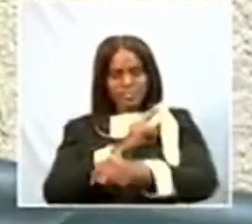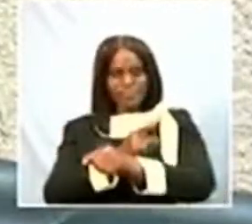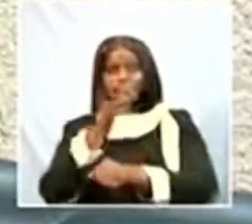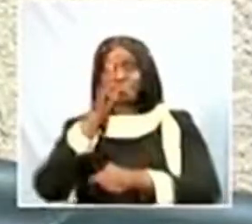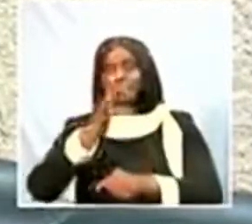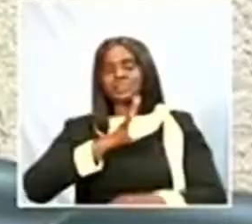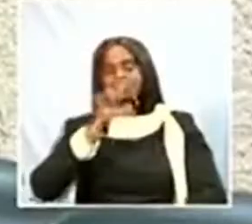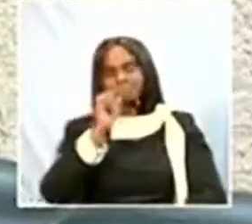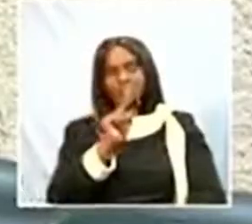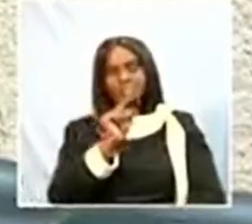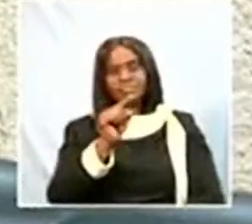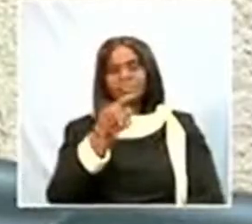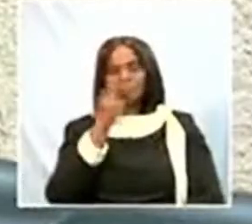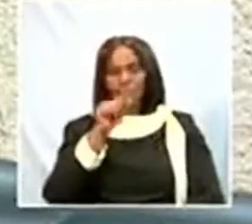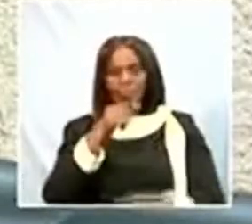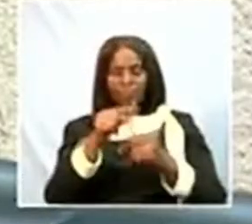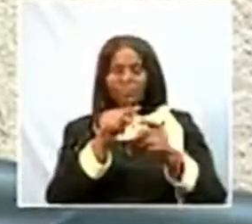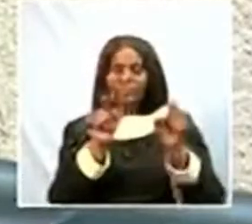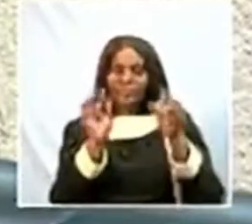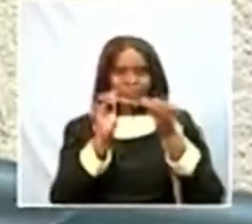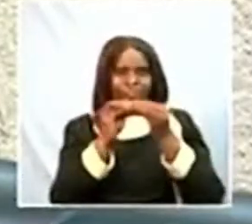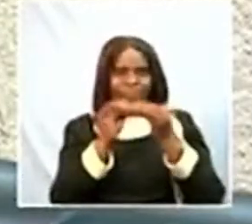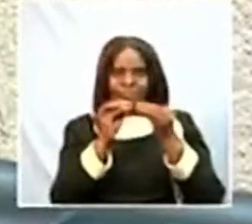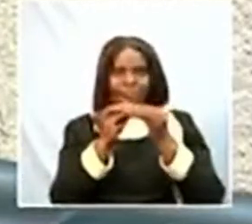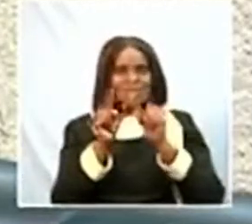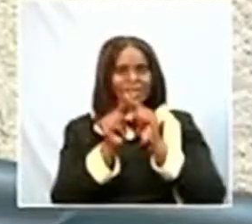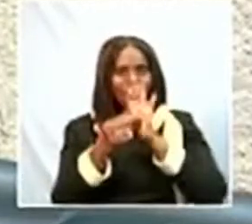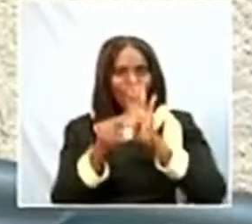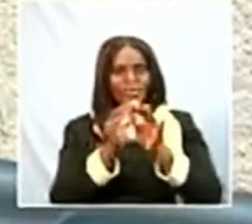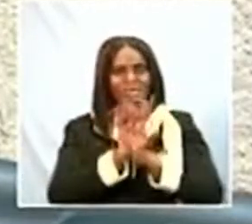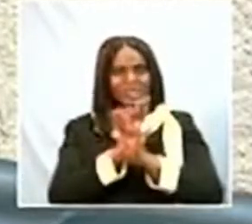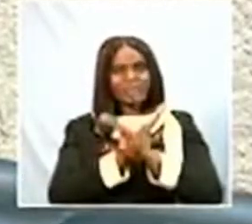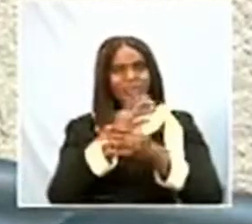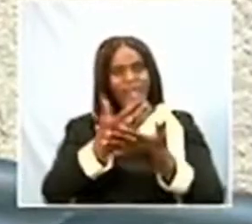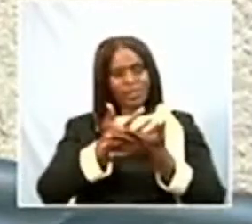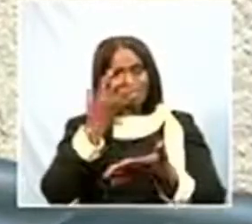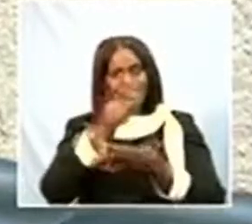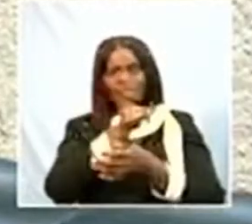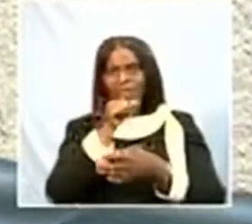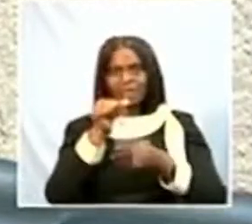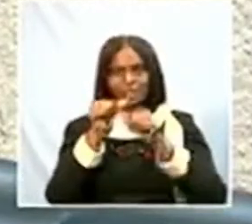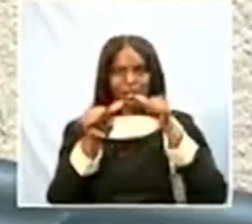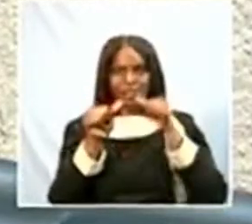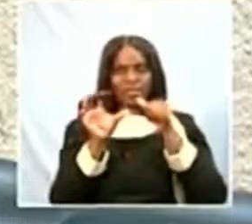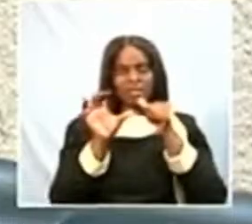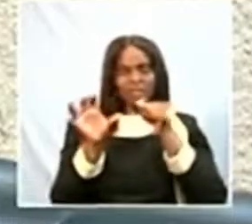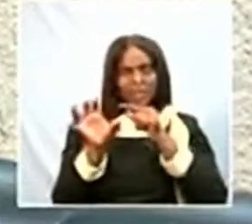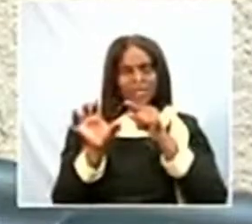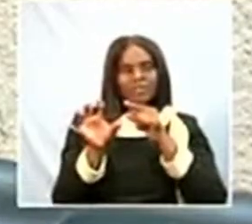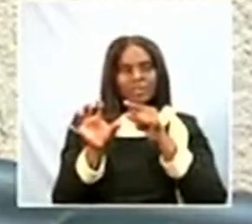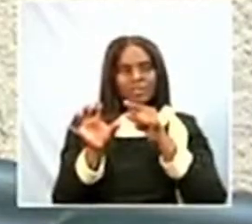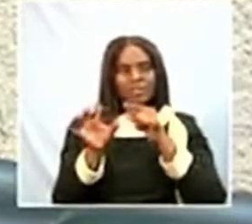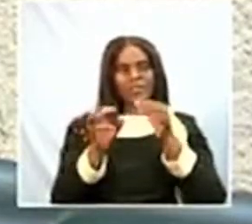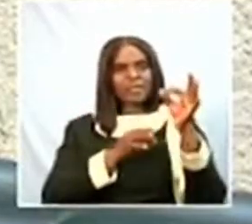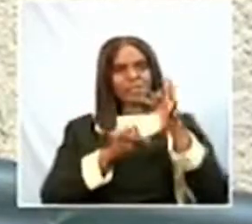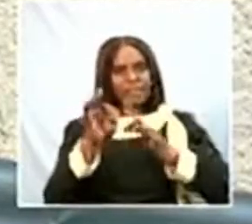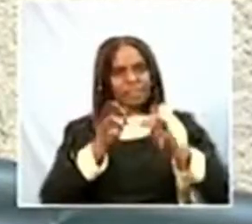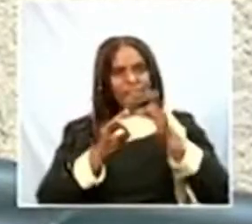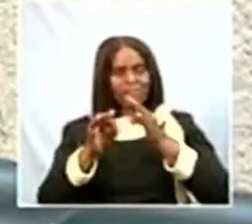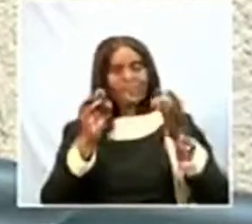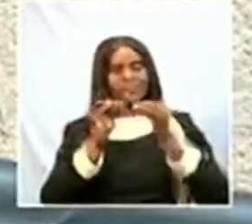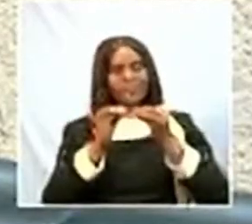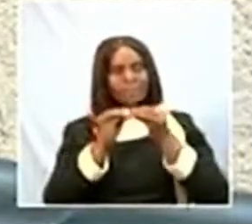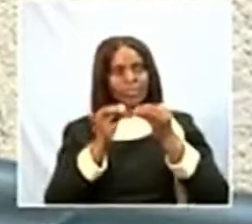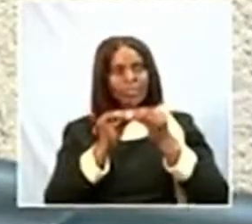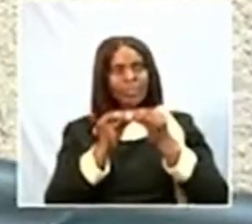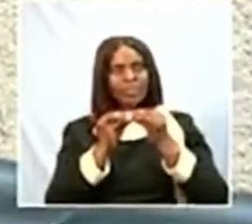Speaker, it goes beyond that. It symbolizes Zambia's rich agriculture sector, environmental preservation, highlighting the importance of